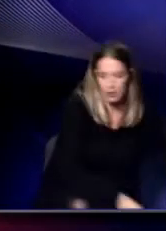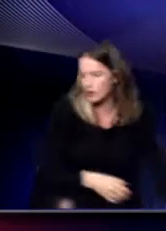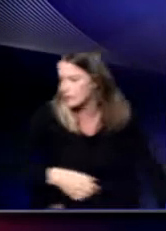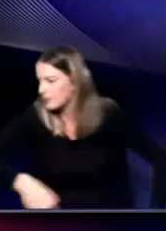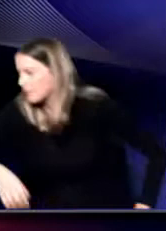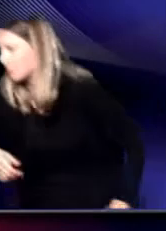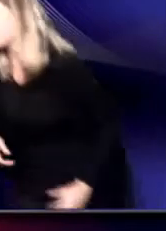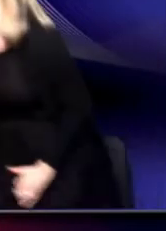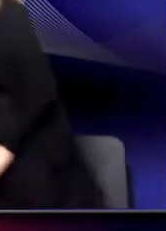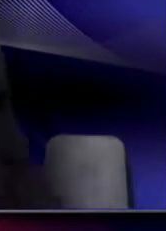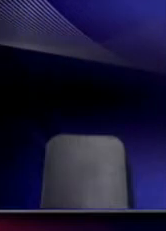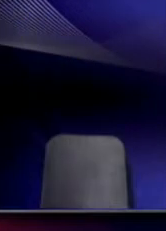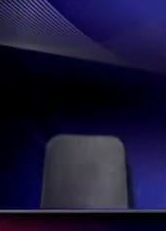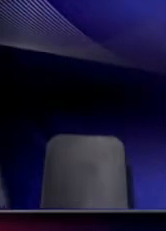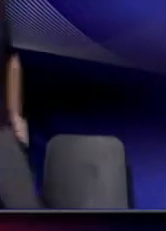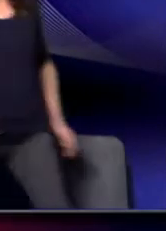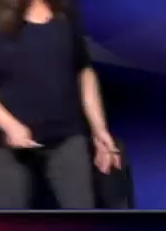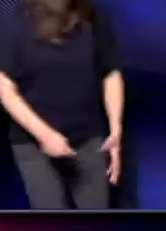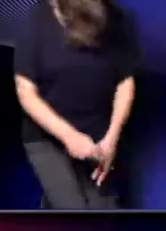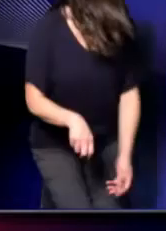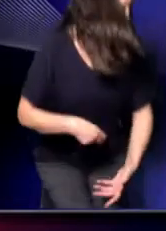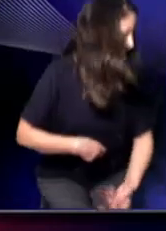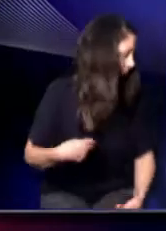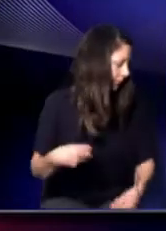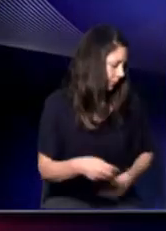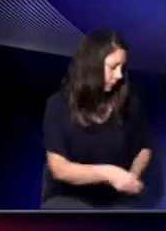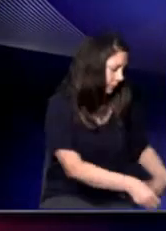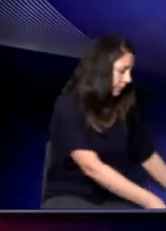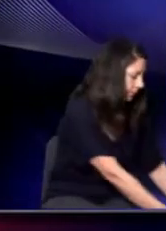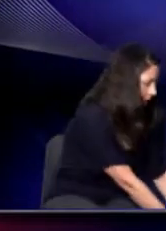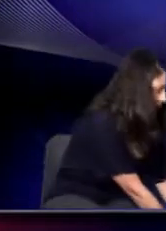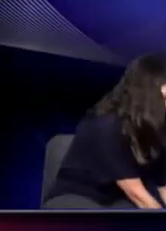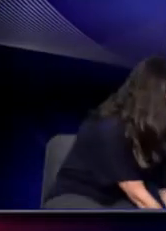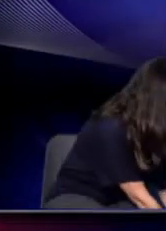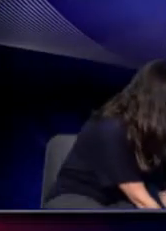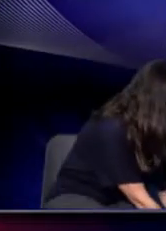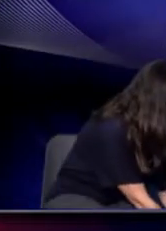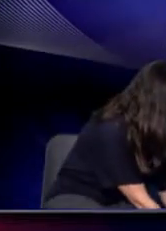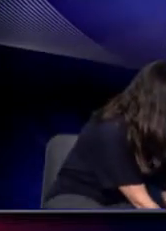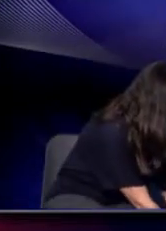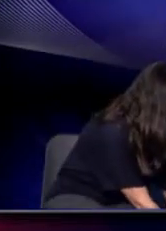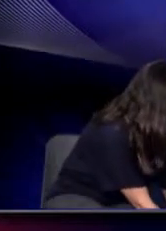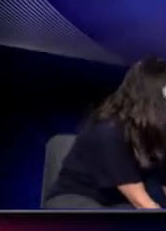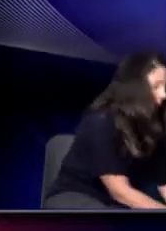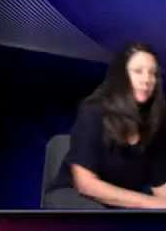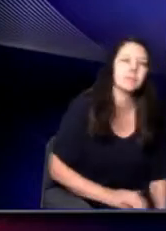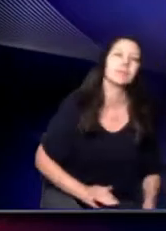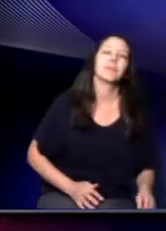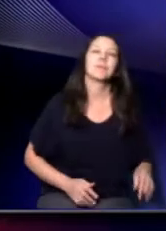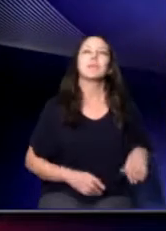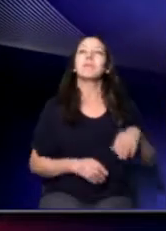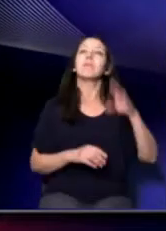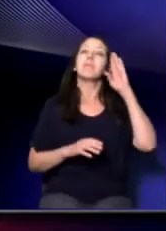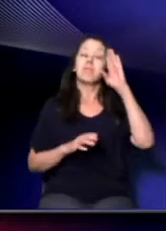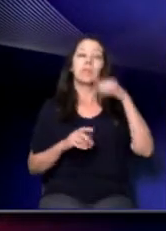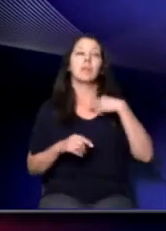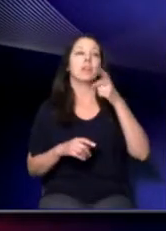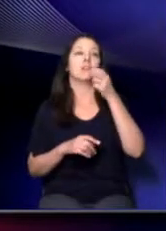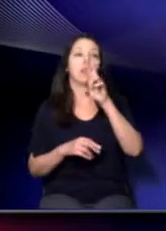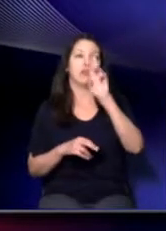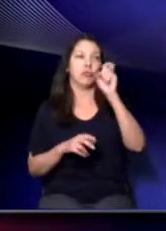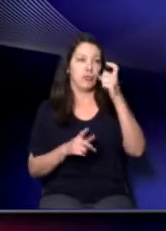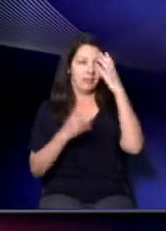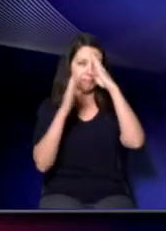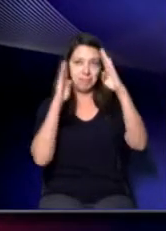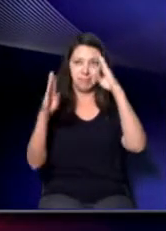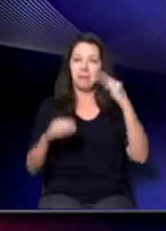Good afternoon, President Sims, members of the board, and Dr. Rex. I have two things that I